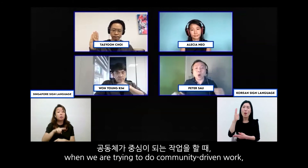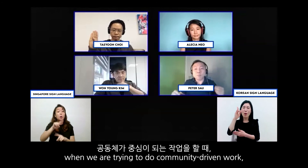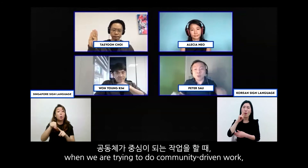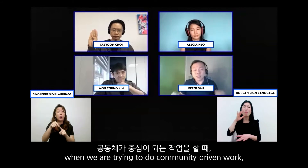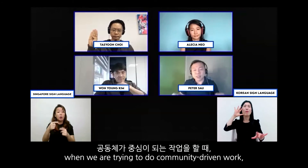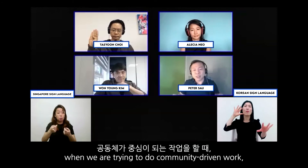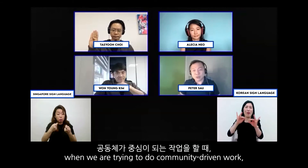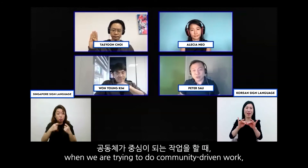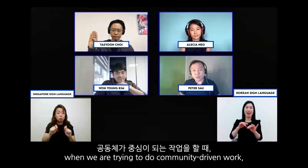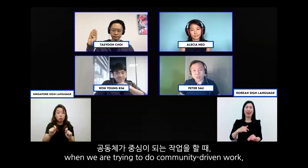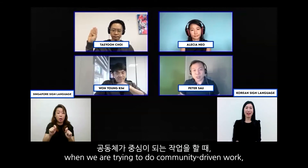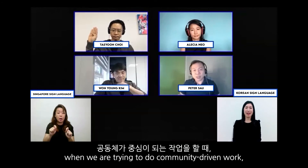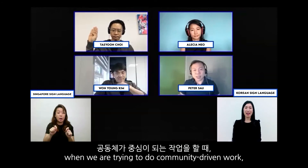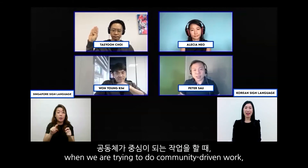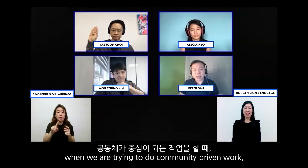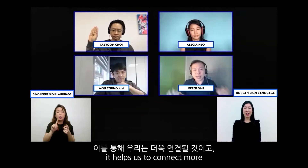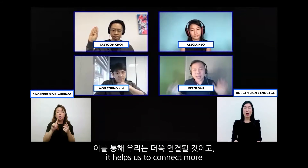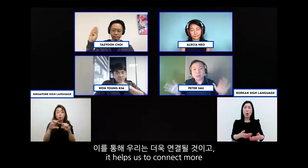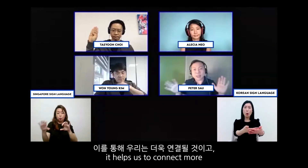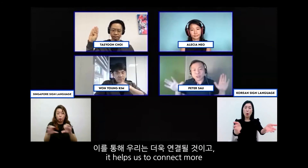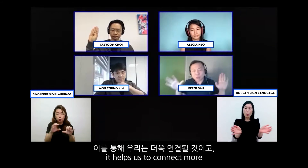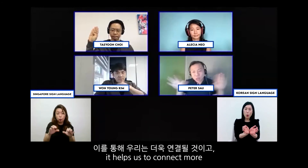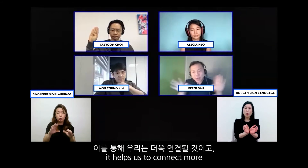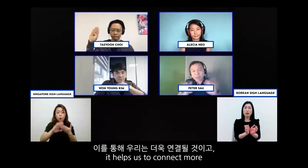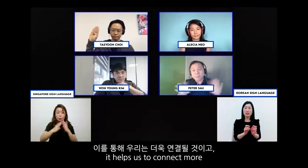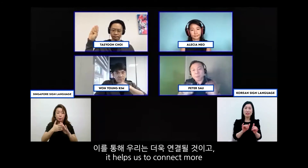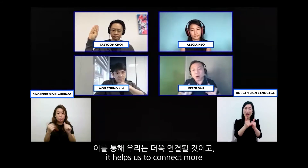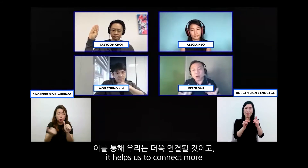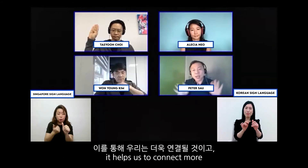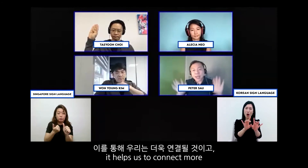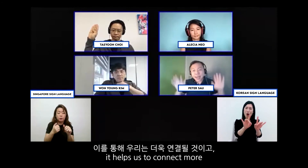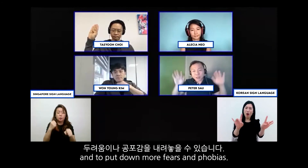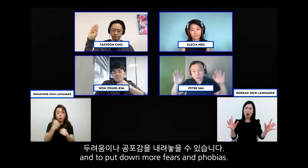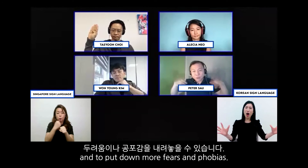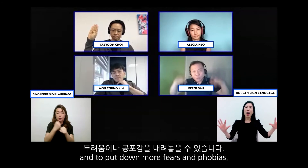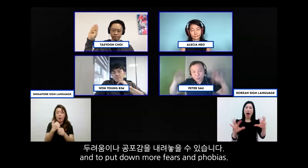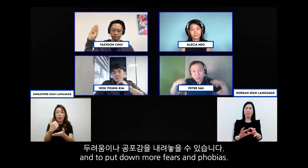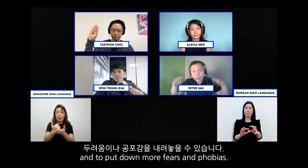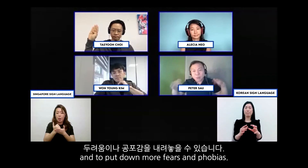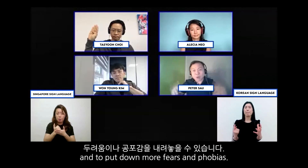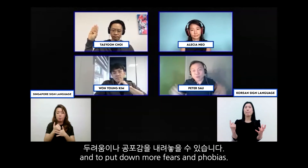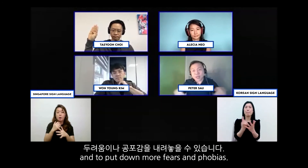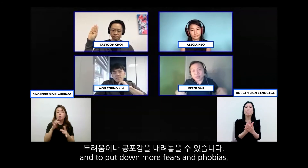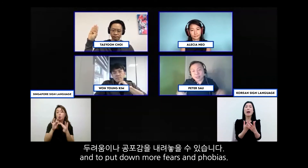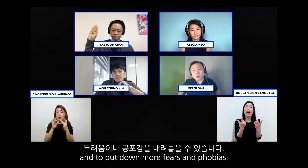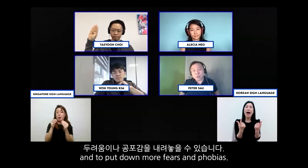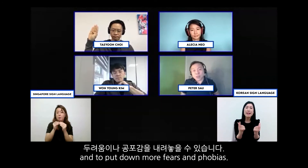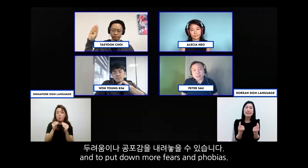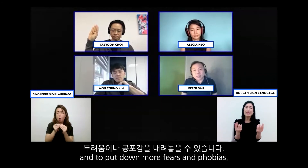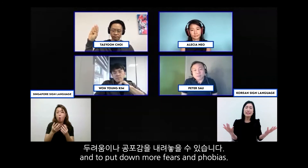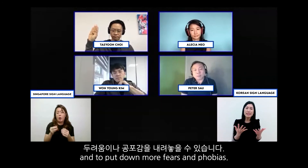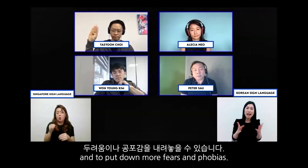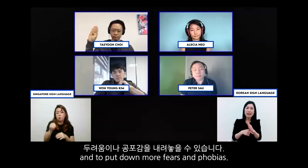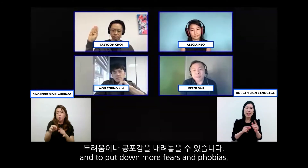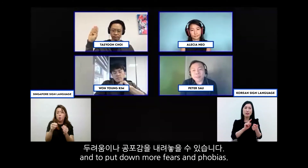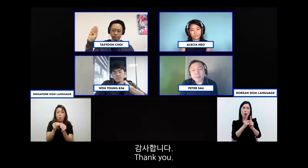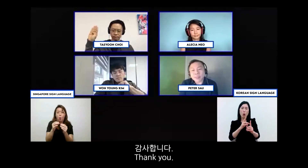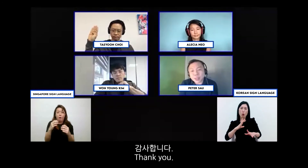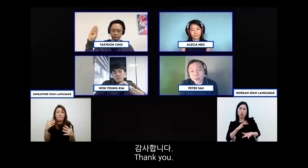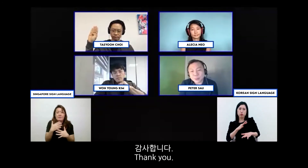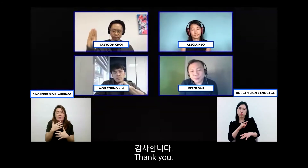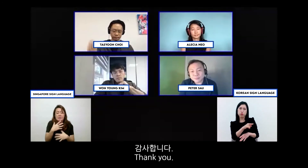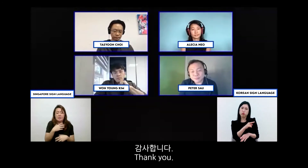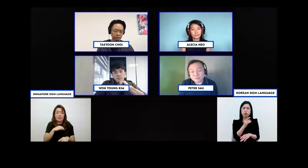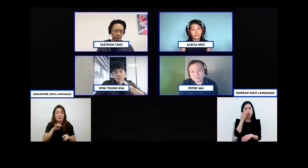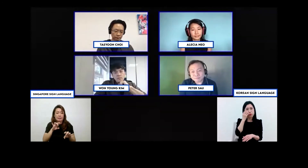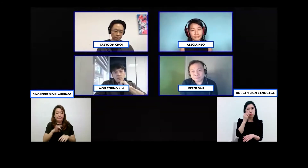do community-driven work, it helps us to connect more and to put down more fears and phobias.